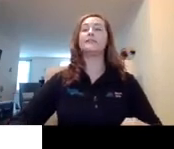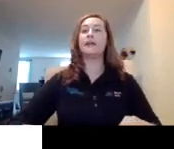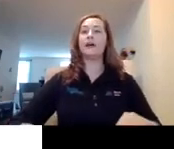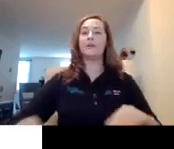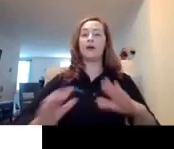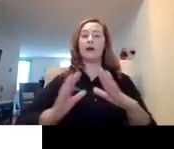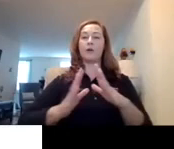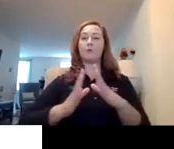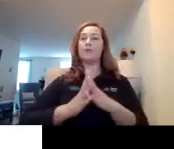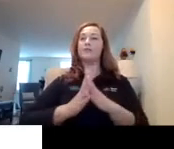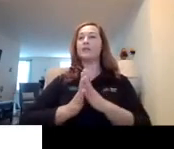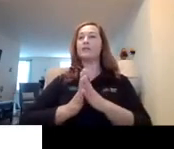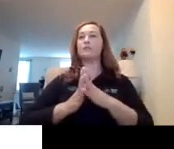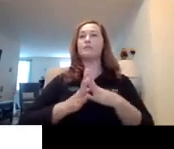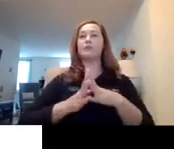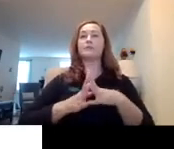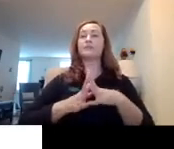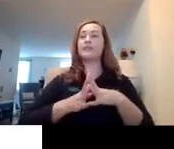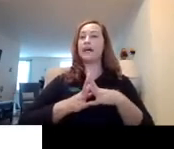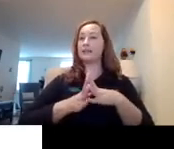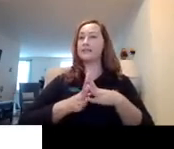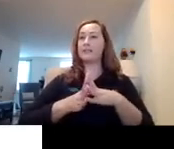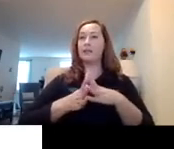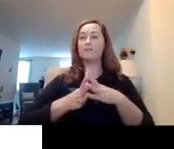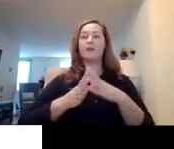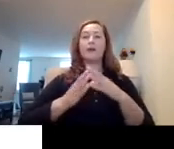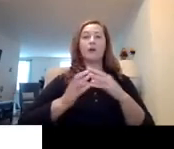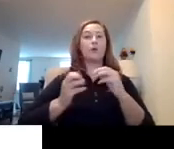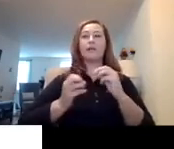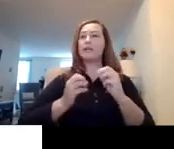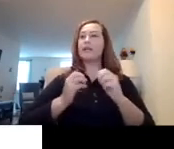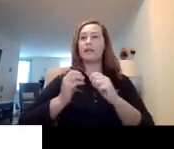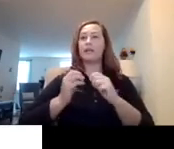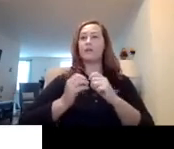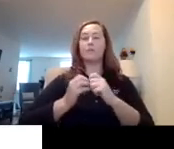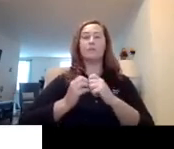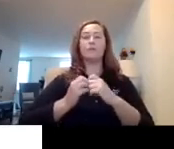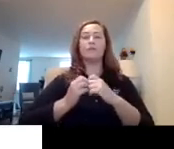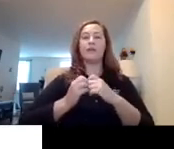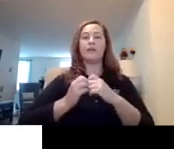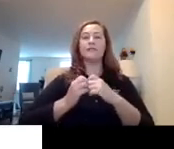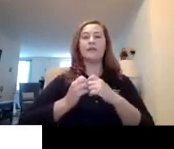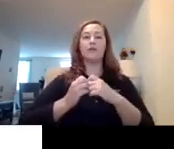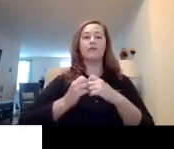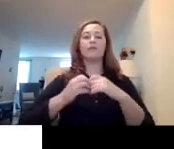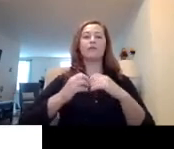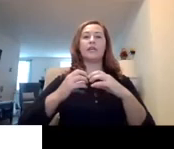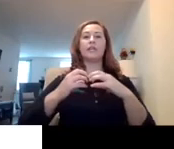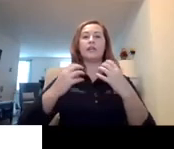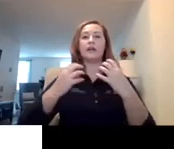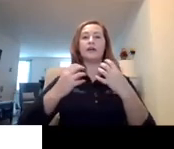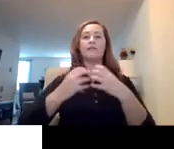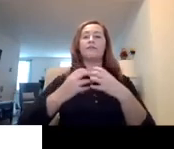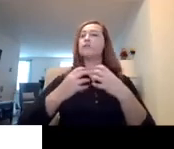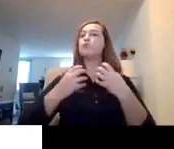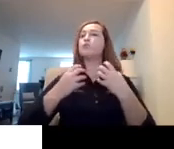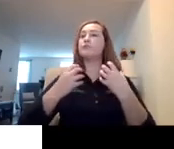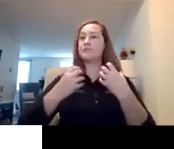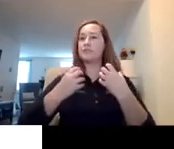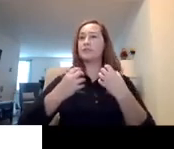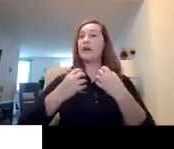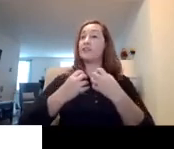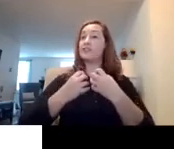at that time, our patient experience data team quickly came in with the idea of creating a